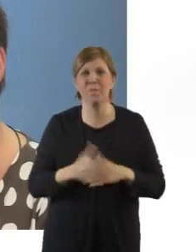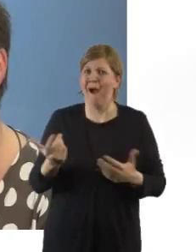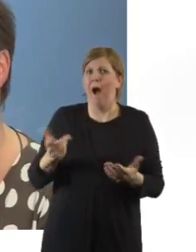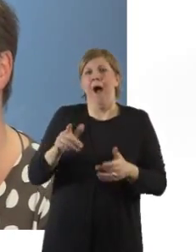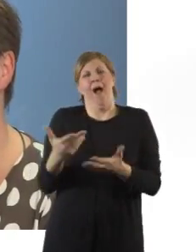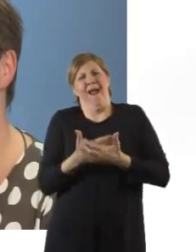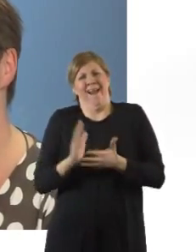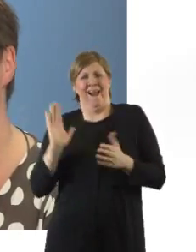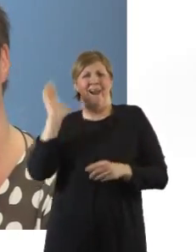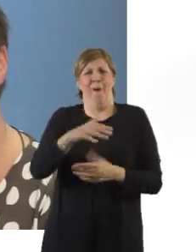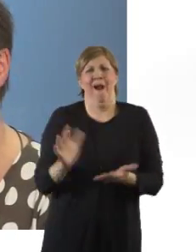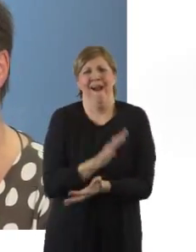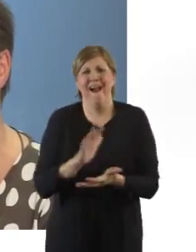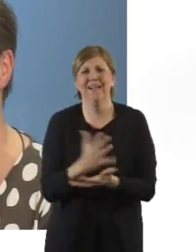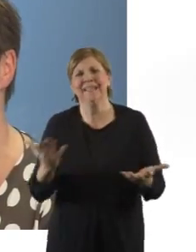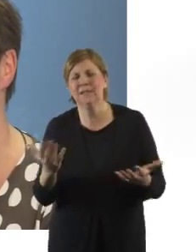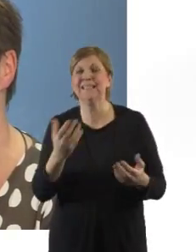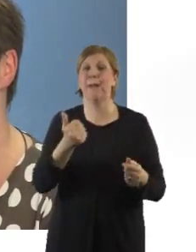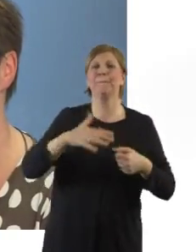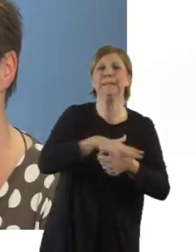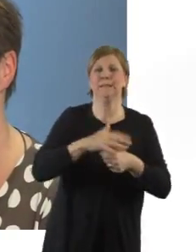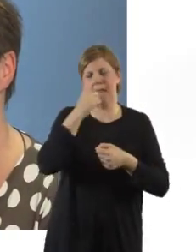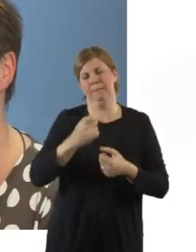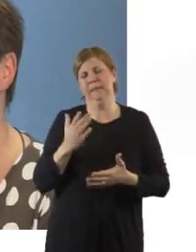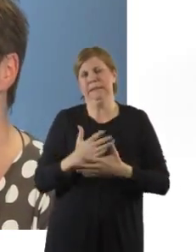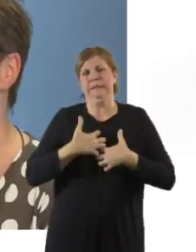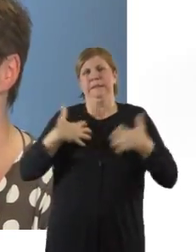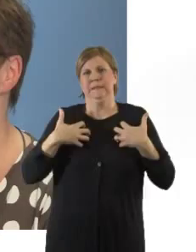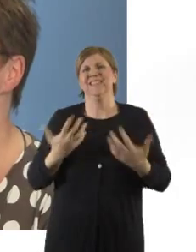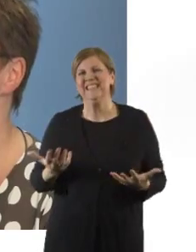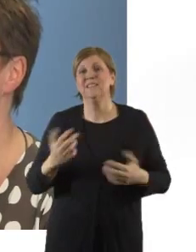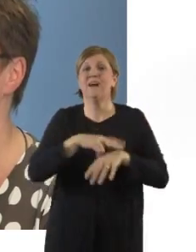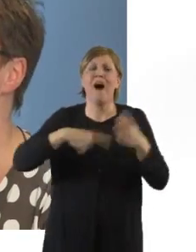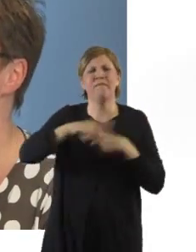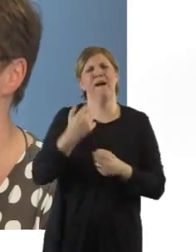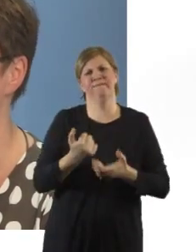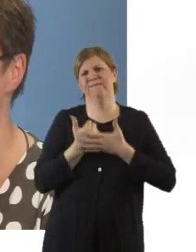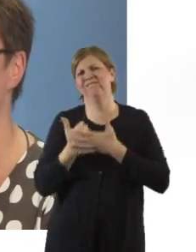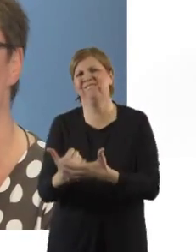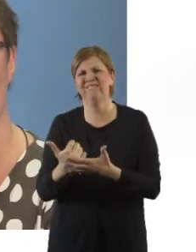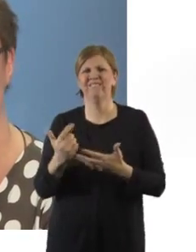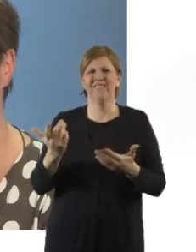time for most people. However, in some circumstances it can be stressful. The staff are here to help.